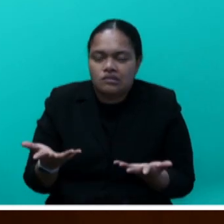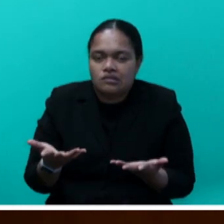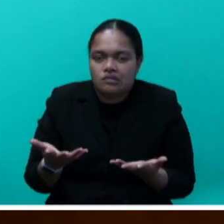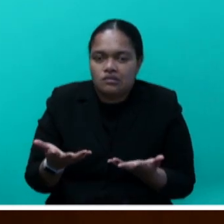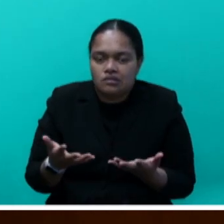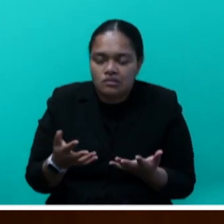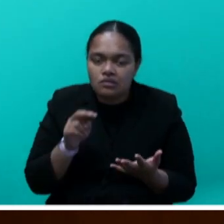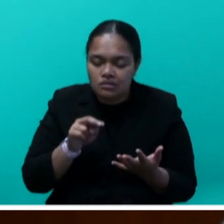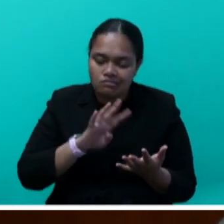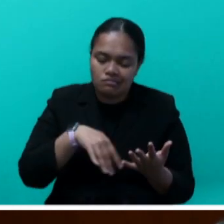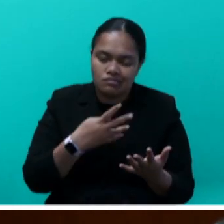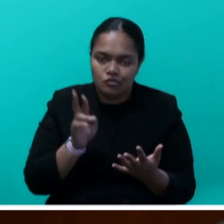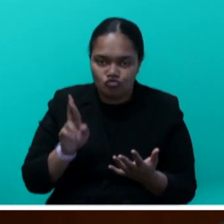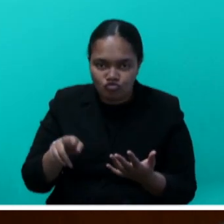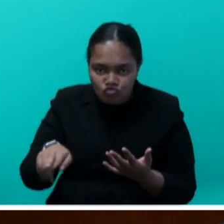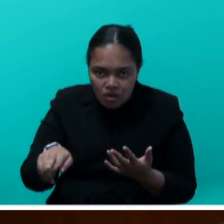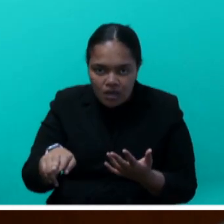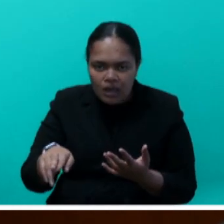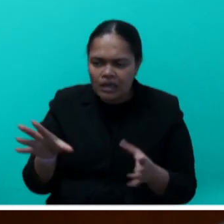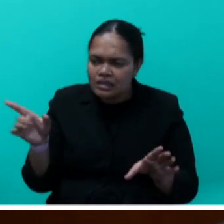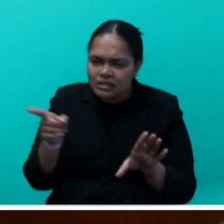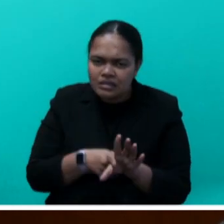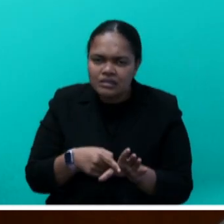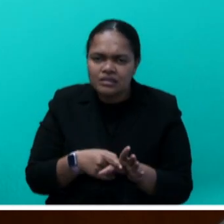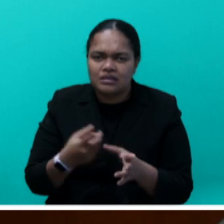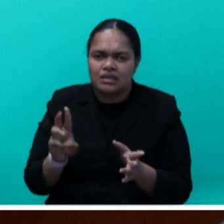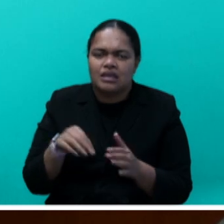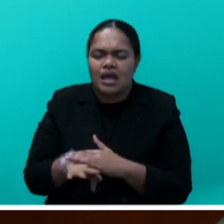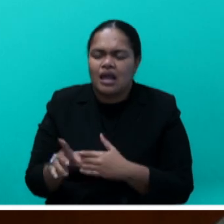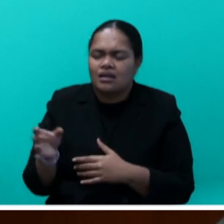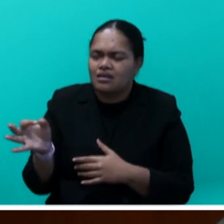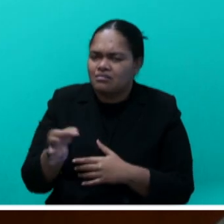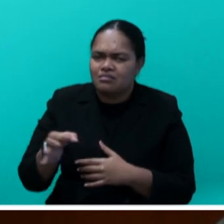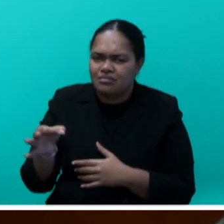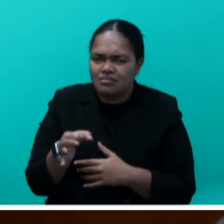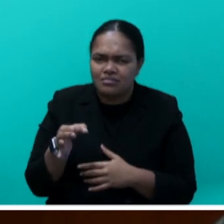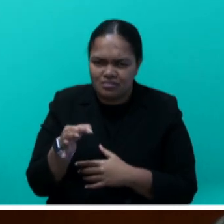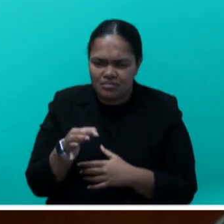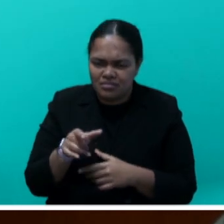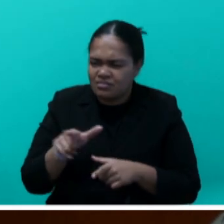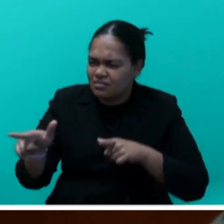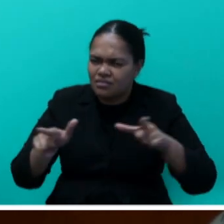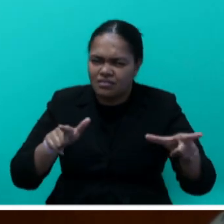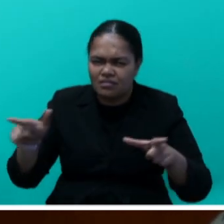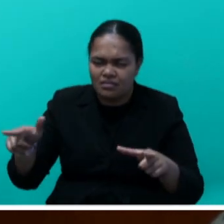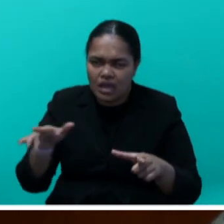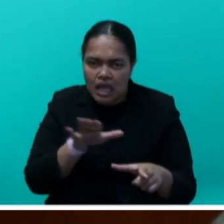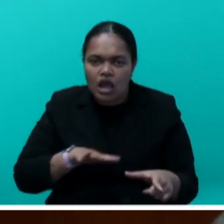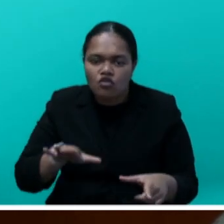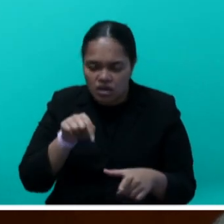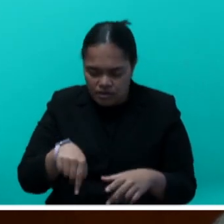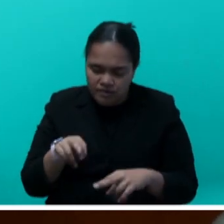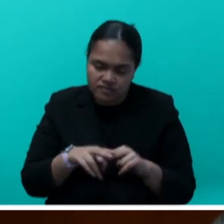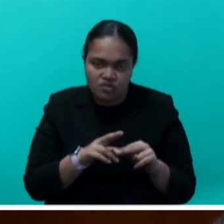revitalizing the rural and interior and maritime zones economies in Fiji to ensure a level playing